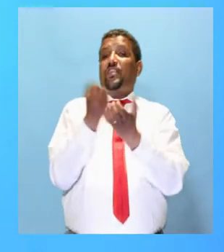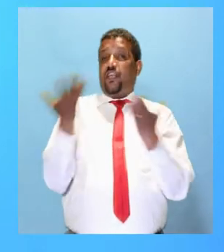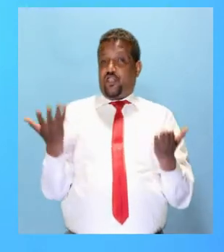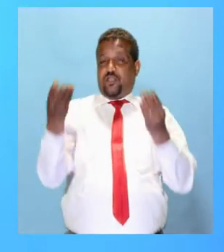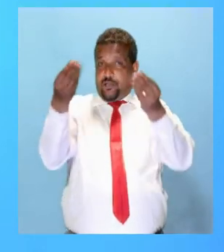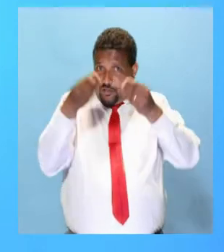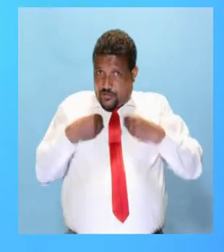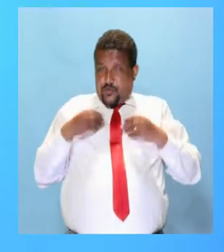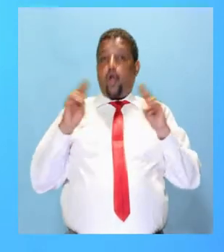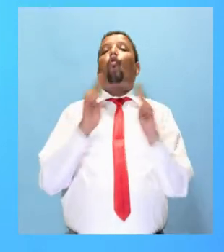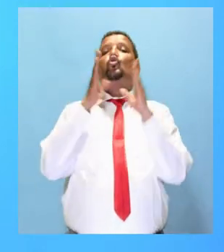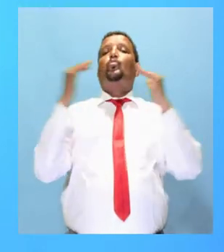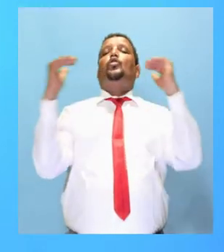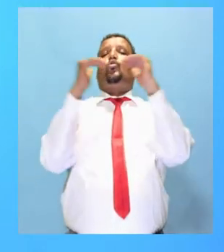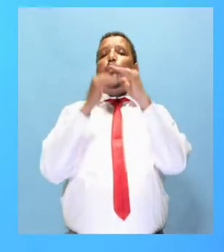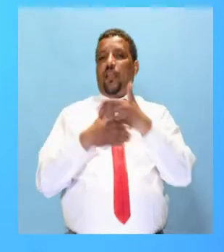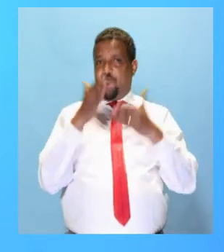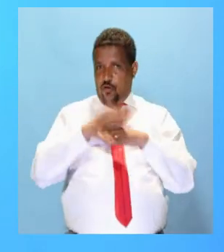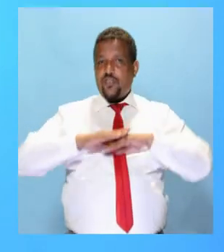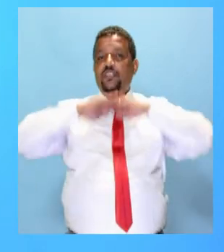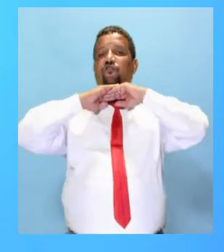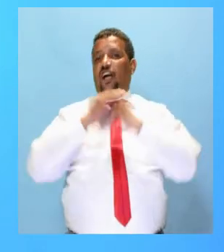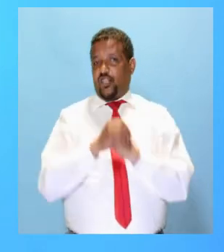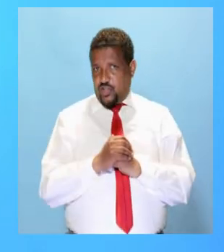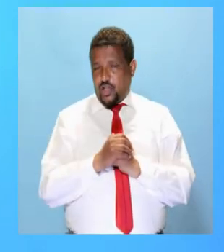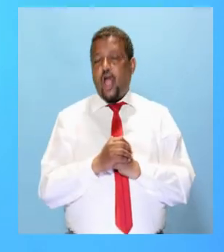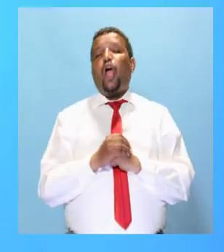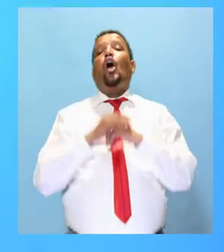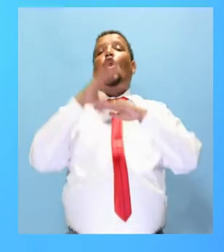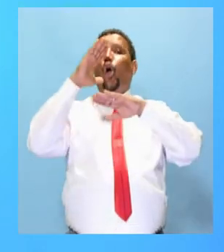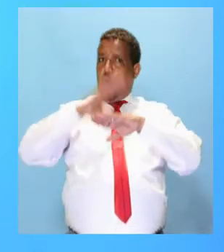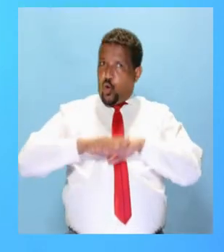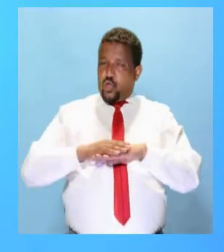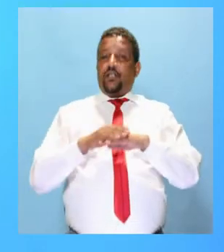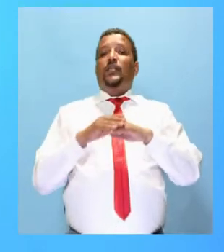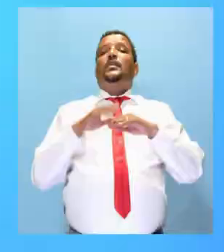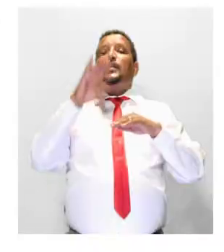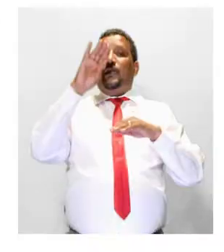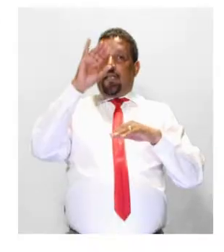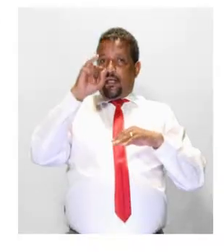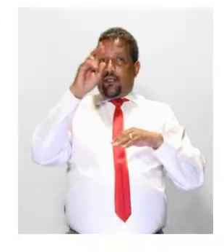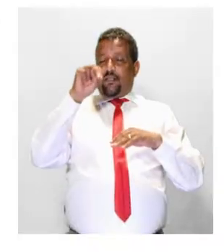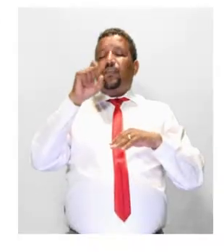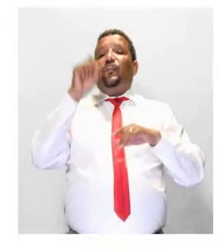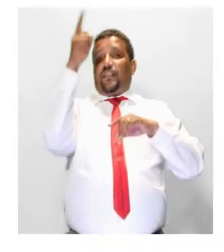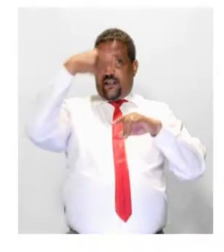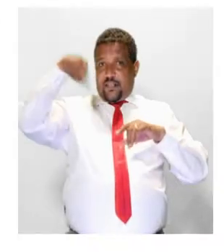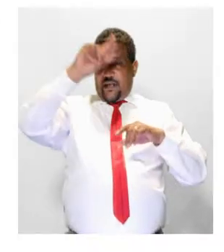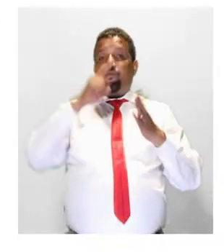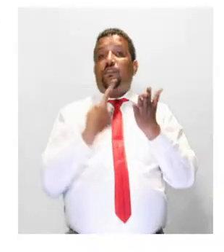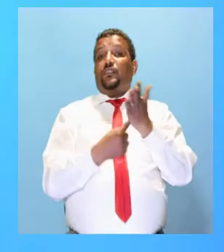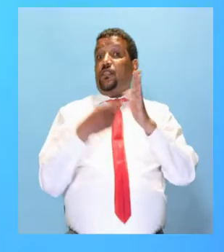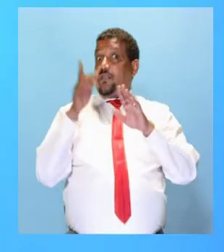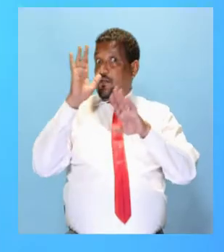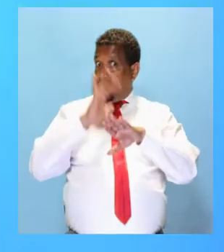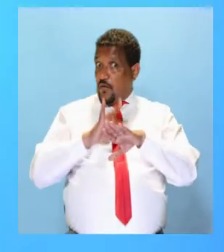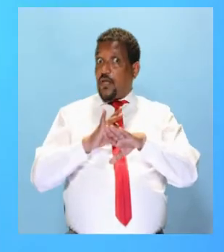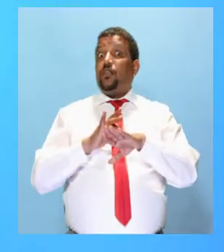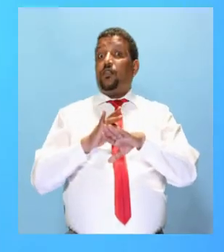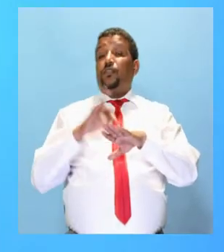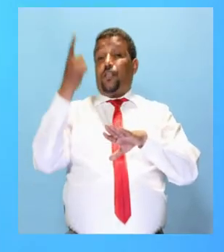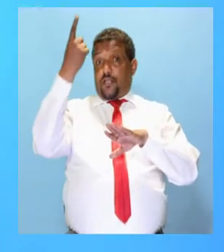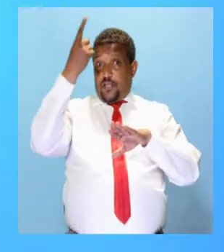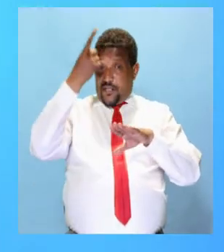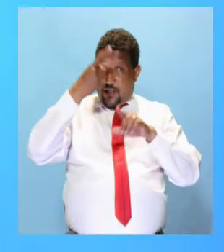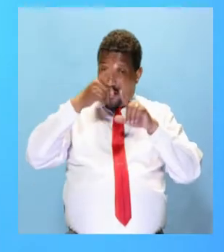a consumer equal level of satisfaction. On the indifference curve, any point on the indifference curve